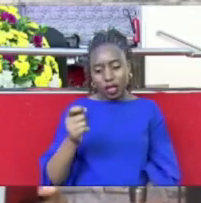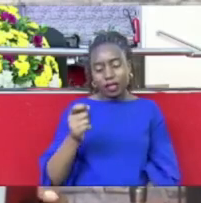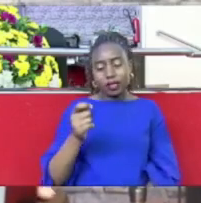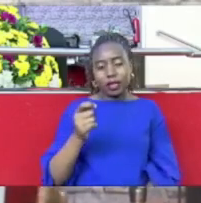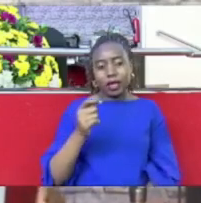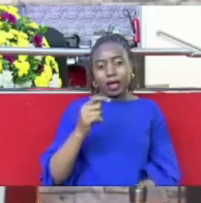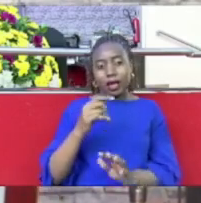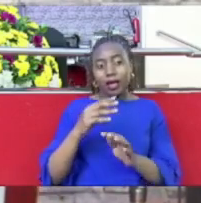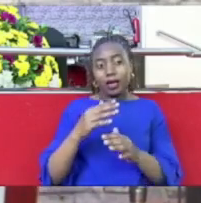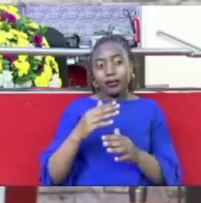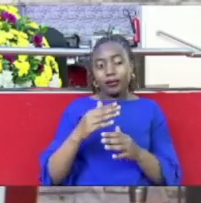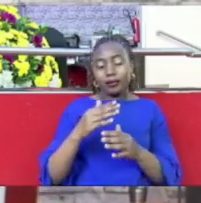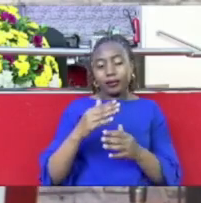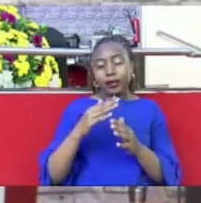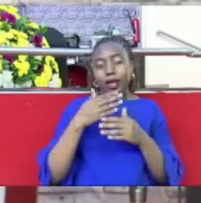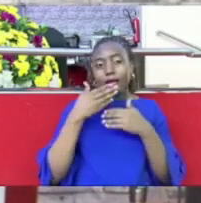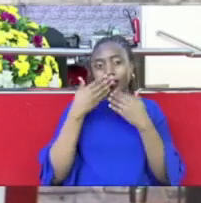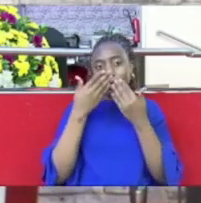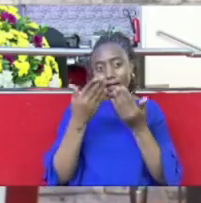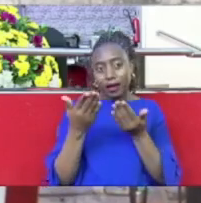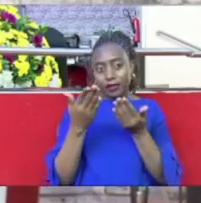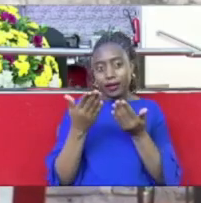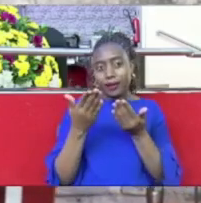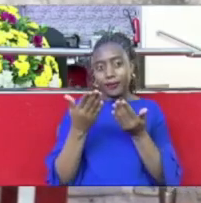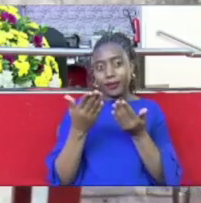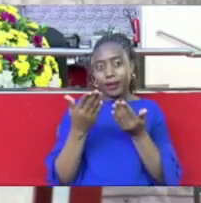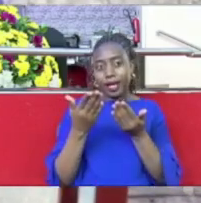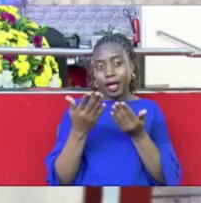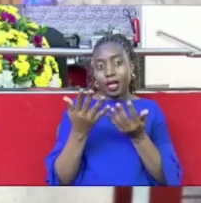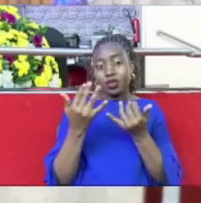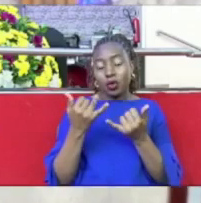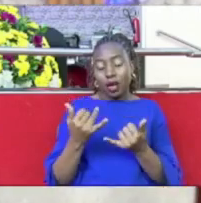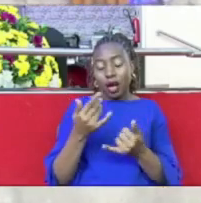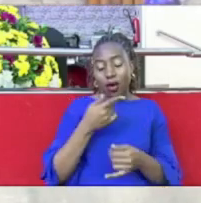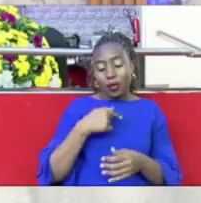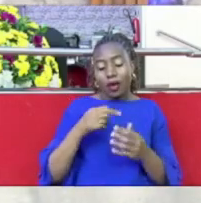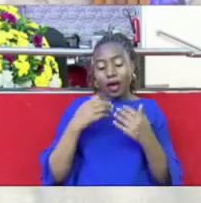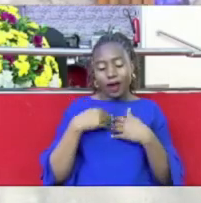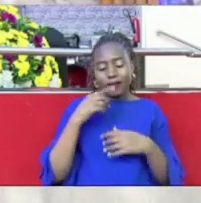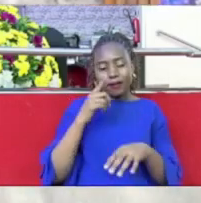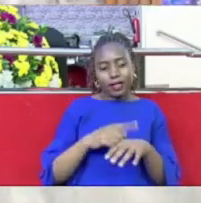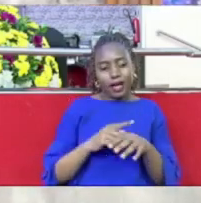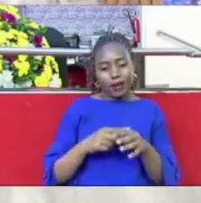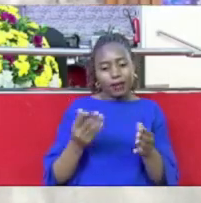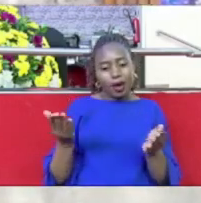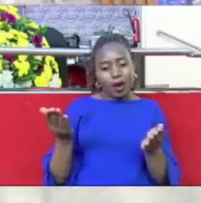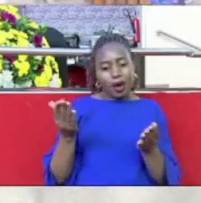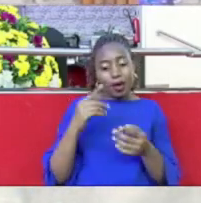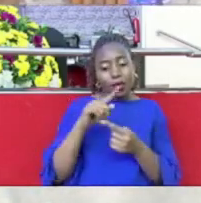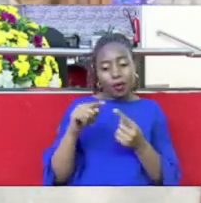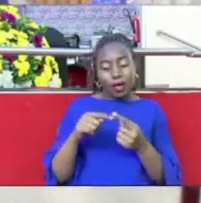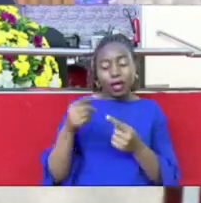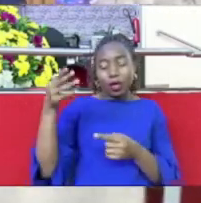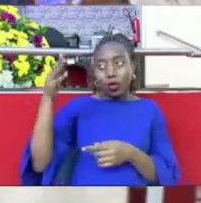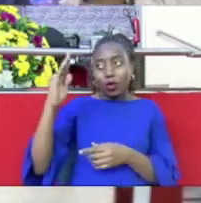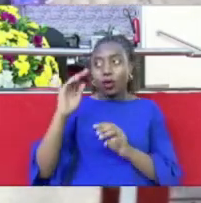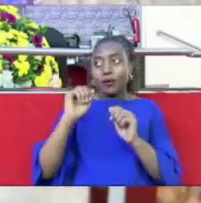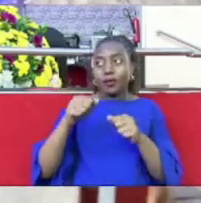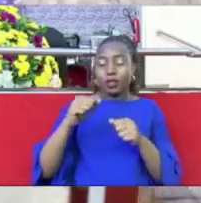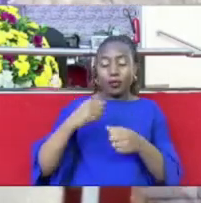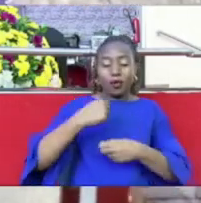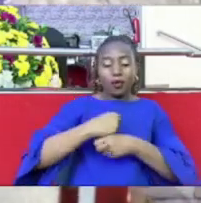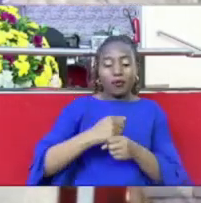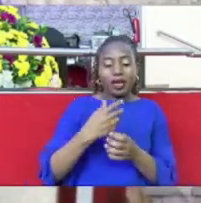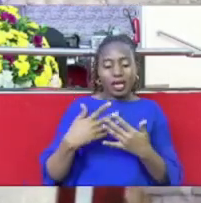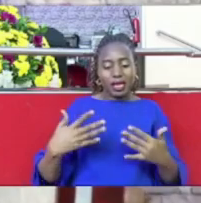ikatendeka. I want to say that there are times when God will bring delay our way. Nataka niseme kwamba wakati mwingine Mungu atakawia. Depending on what